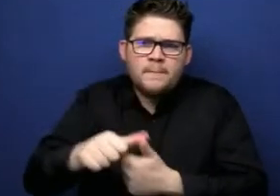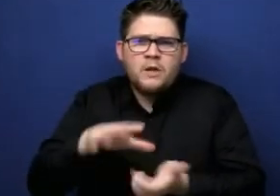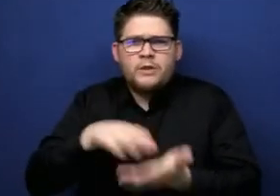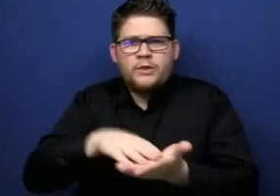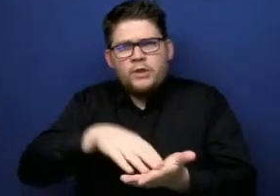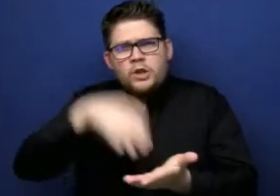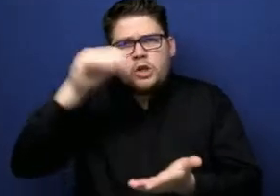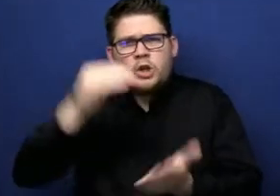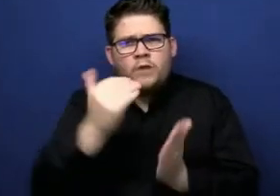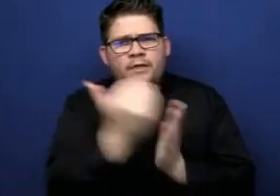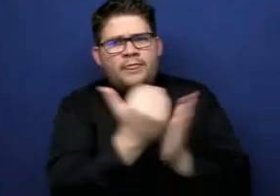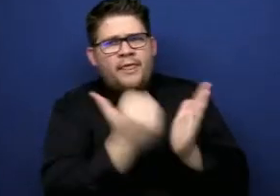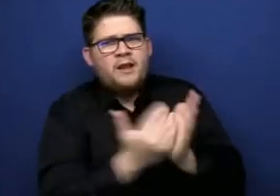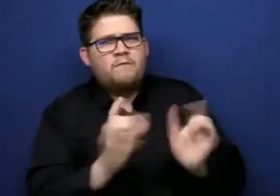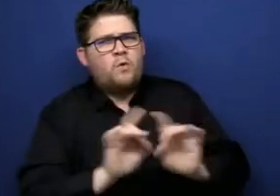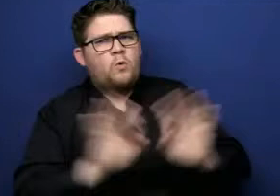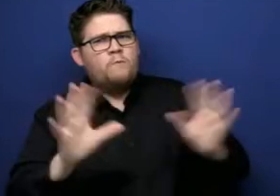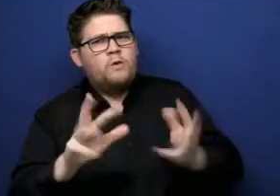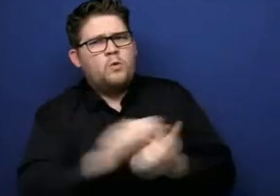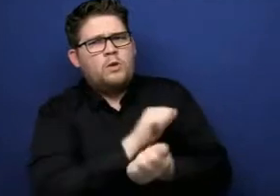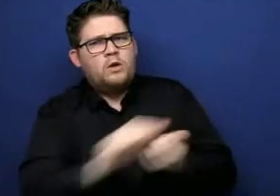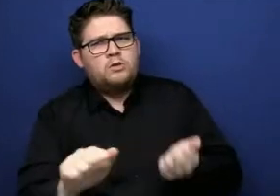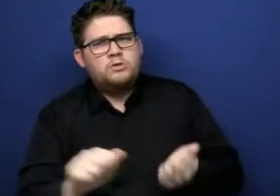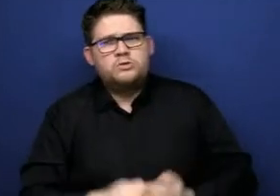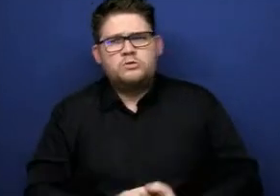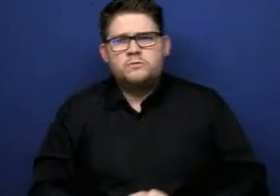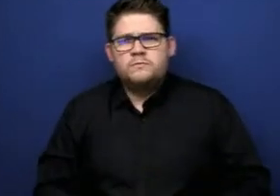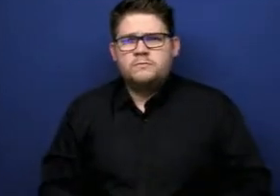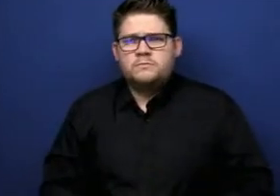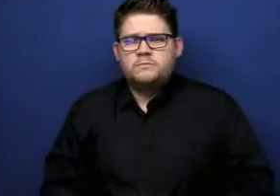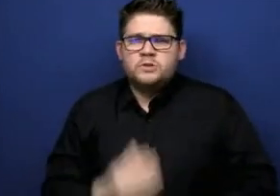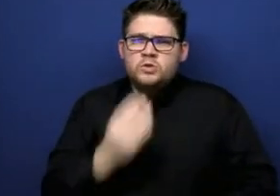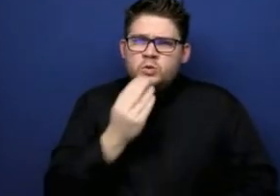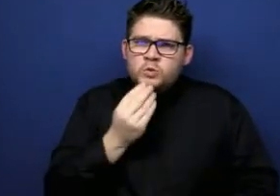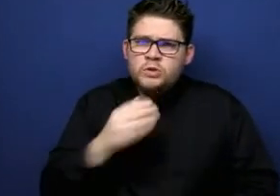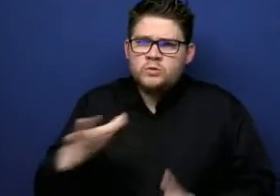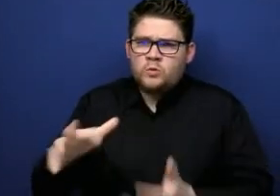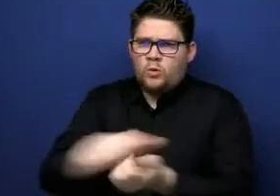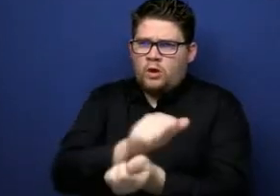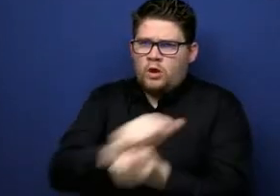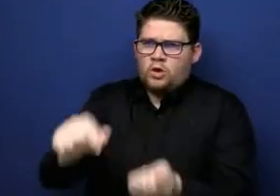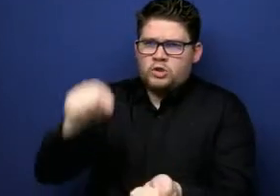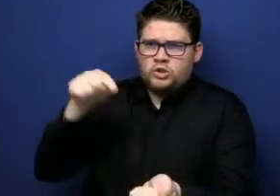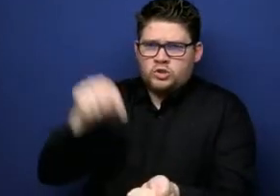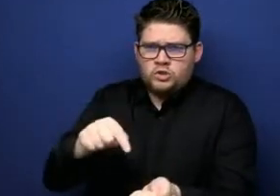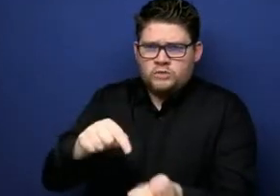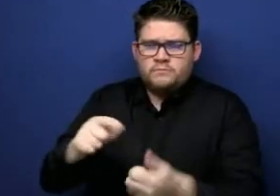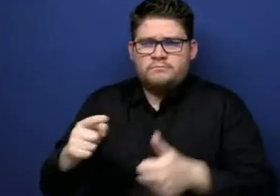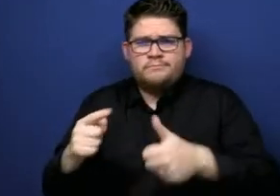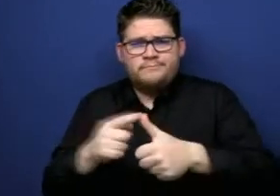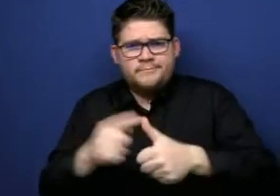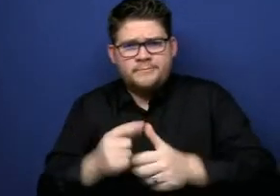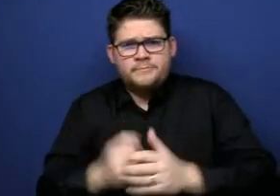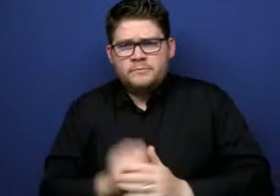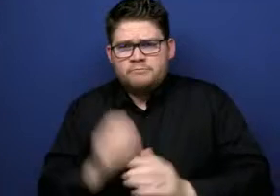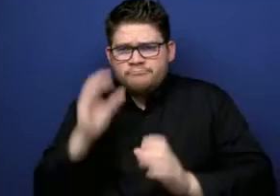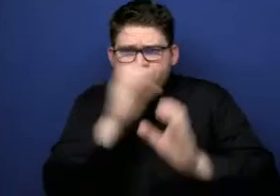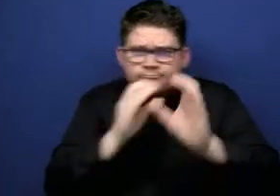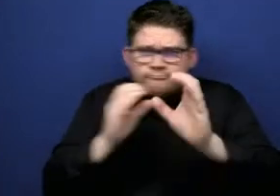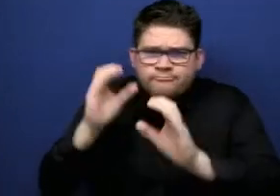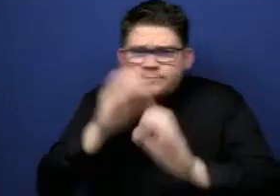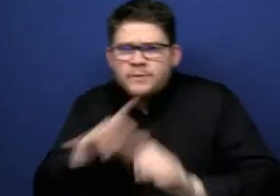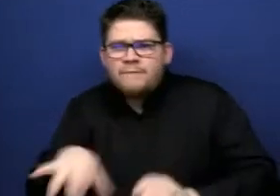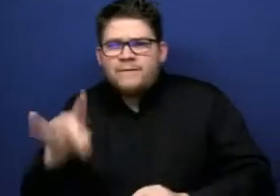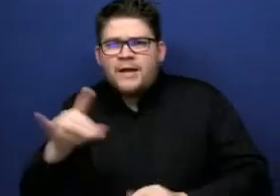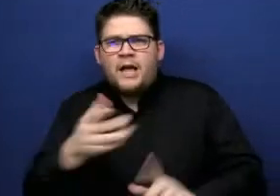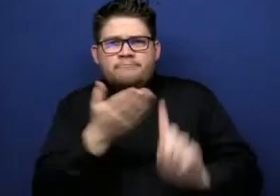its focus, and its ferocity. Jews were extracted wherever they resided, whether Paris, Prague, or Vienna,